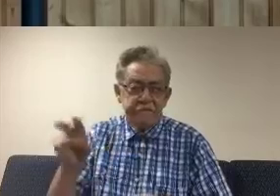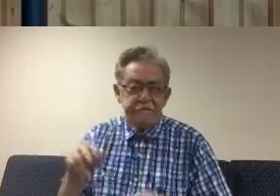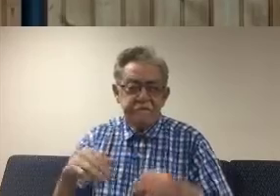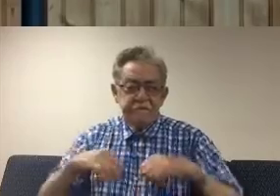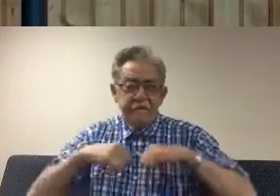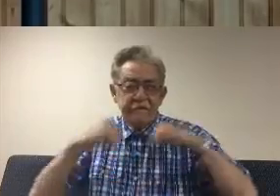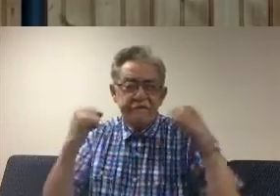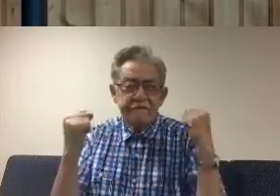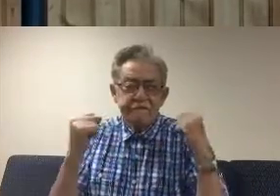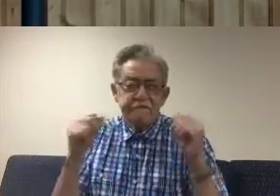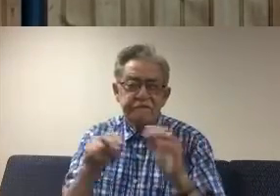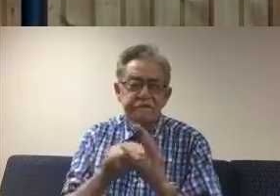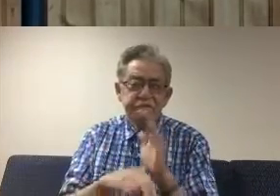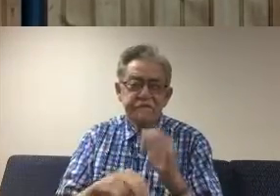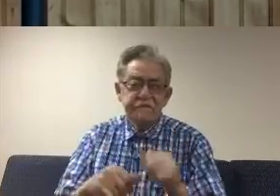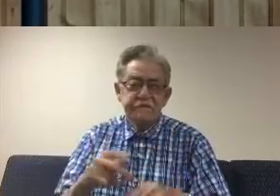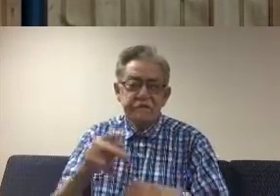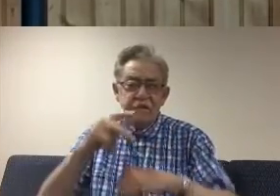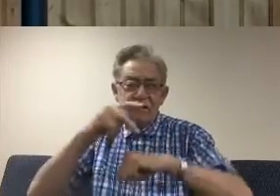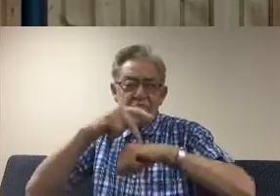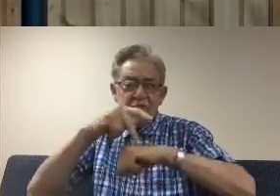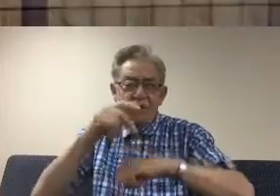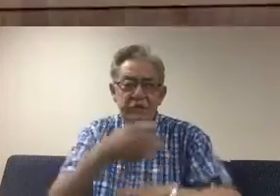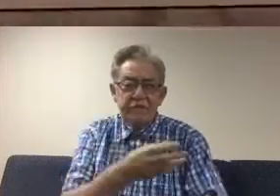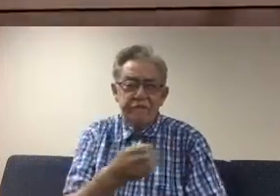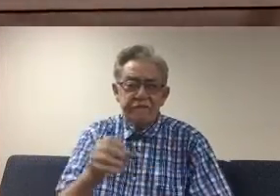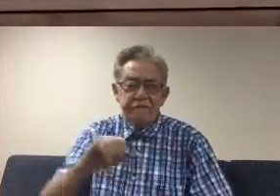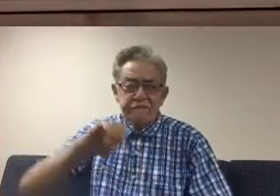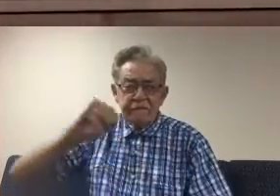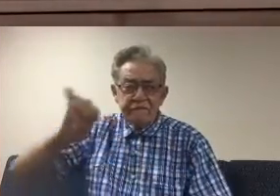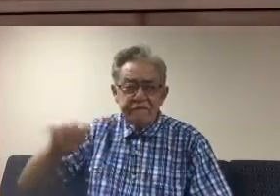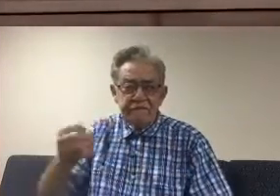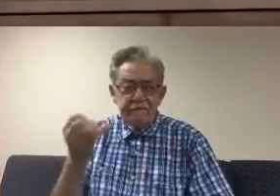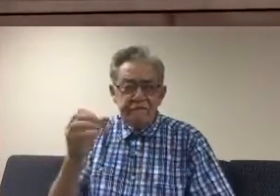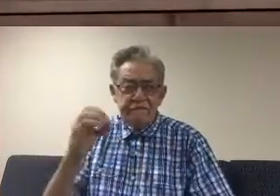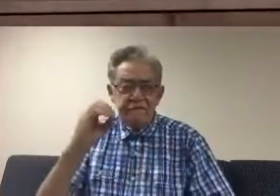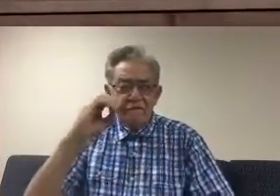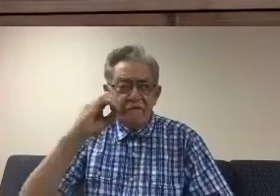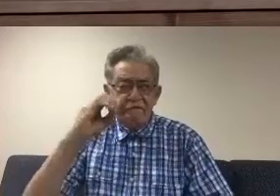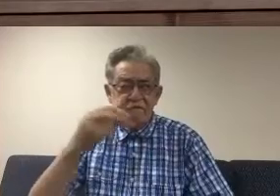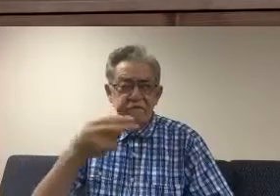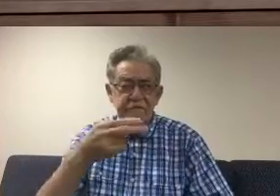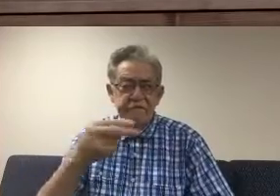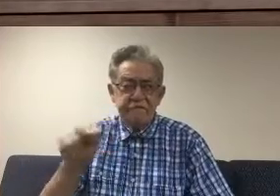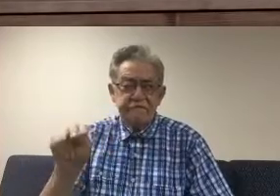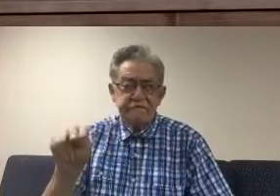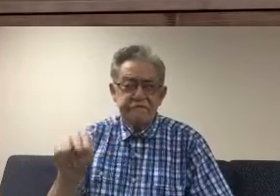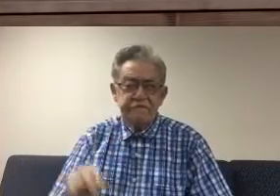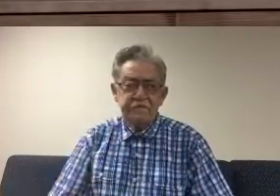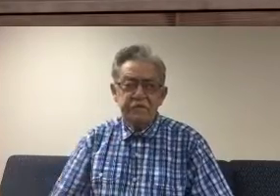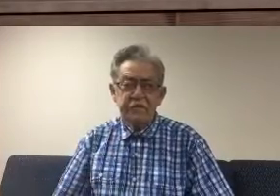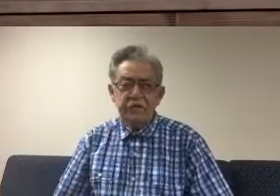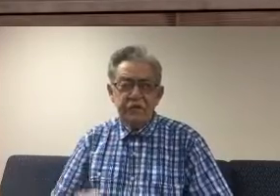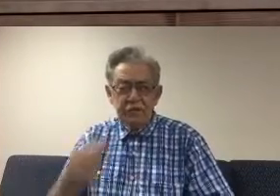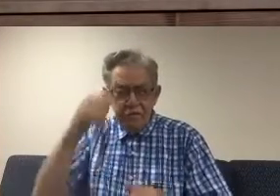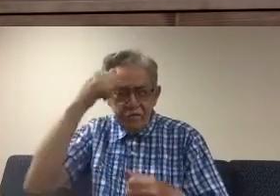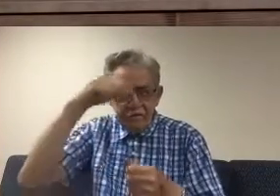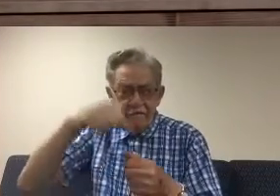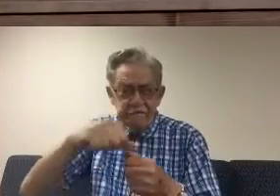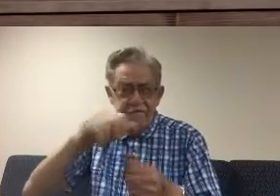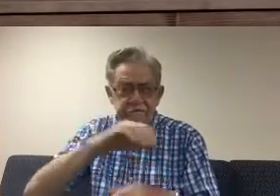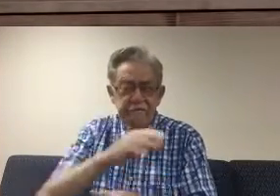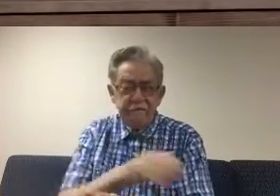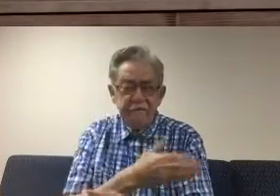John, in other words, the way they said, yeah, remember that psalm, right? Remember about the builder